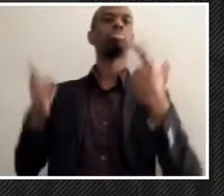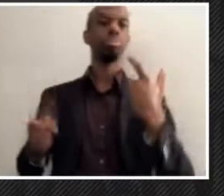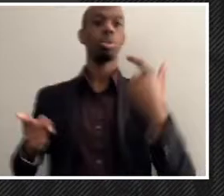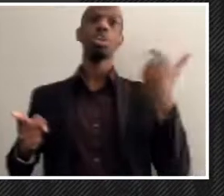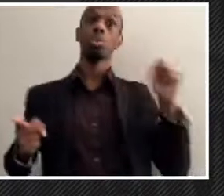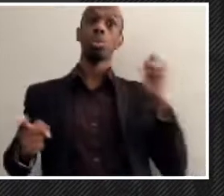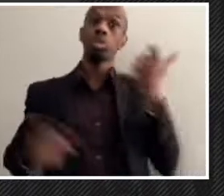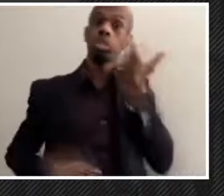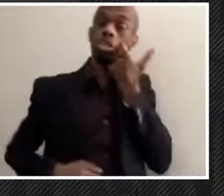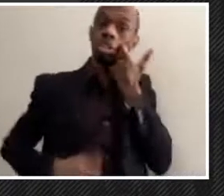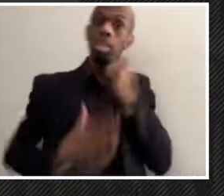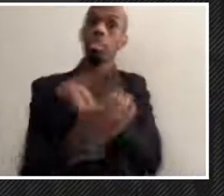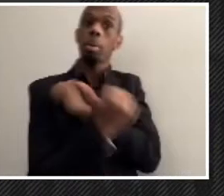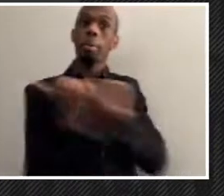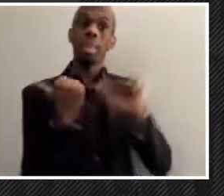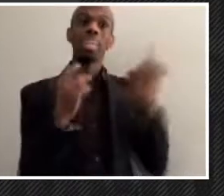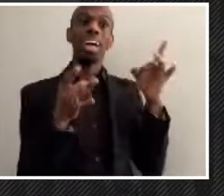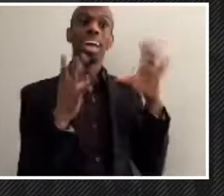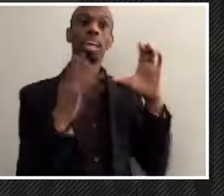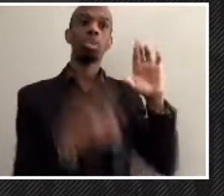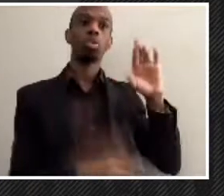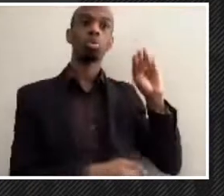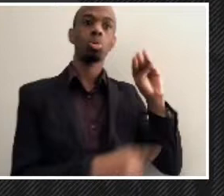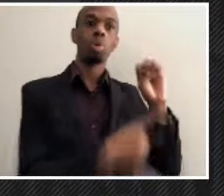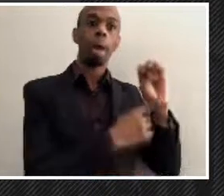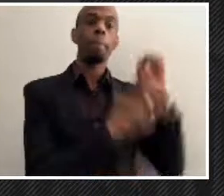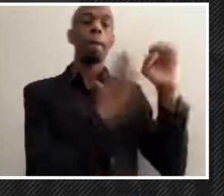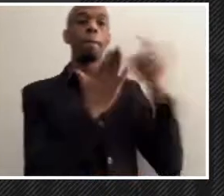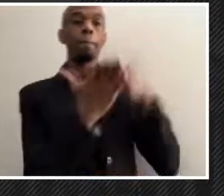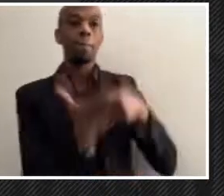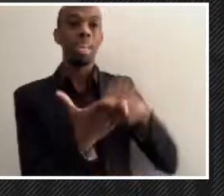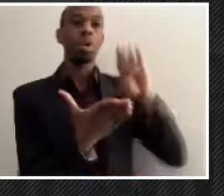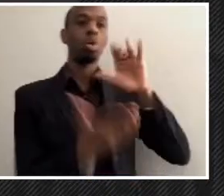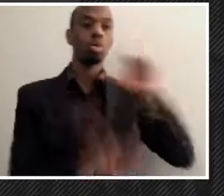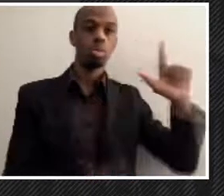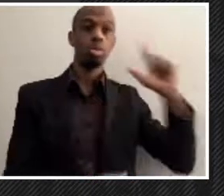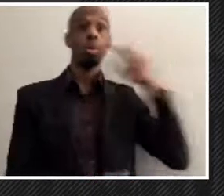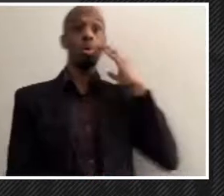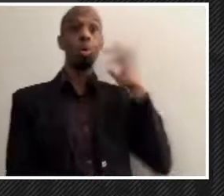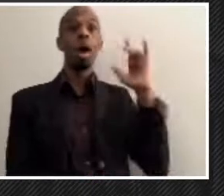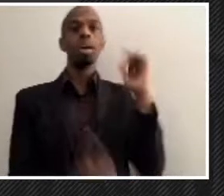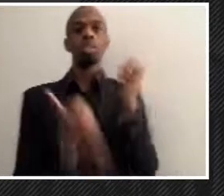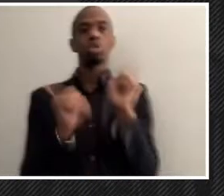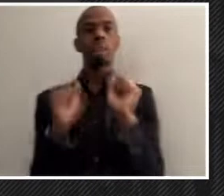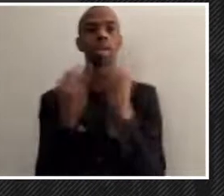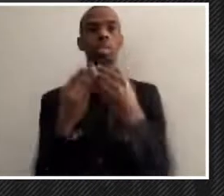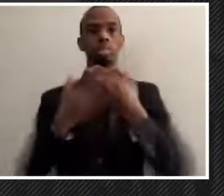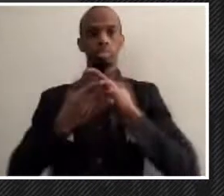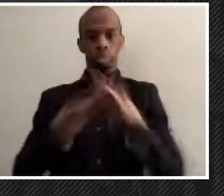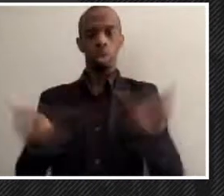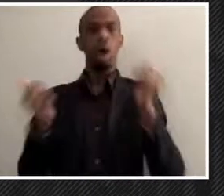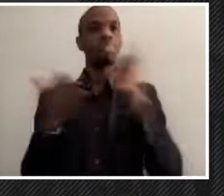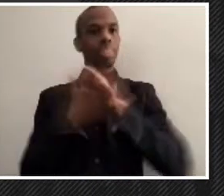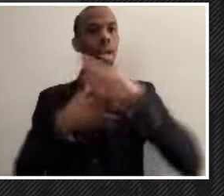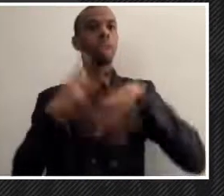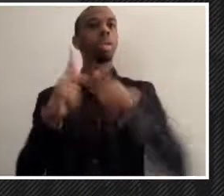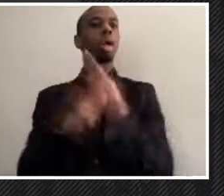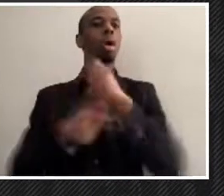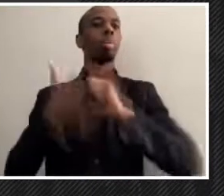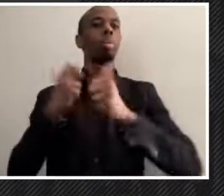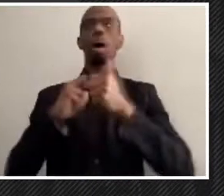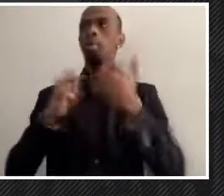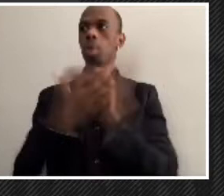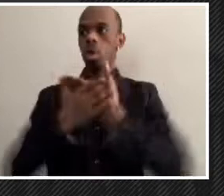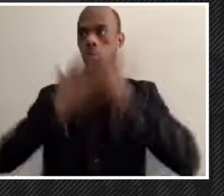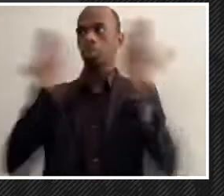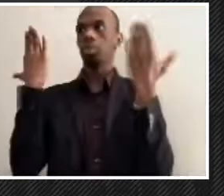pass a citizen's arrest statute this year to address this horrific act. Now, nothing's going to bring this Black man back to his family,